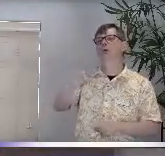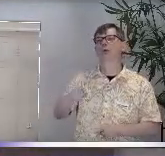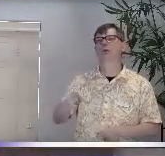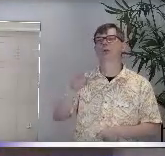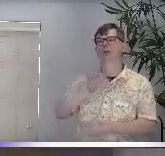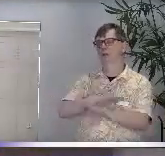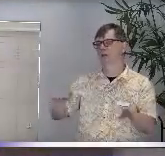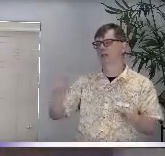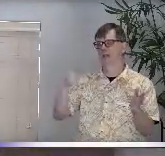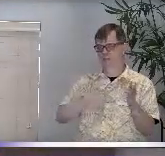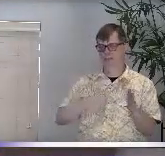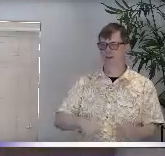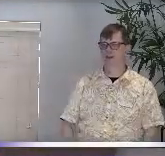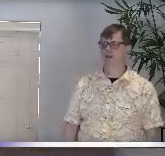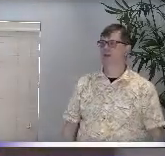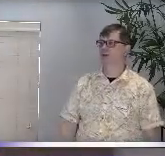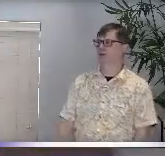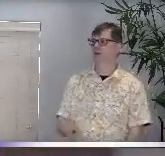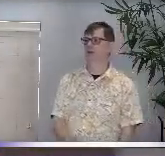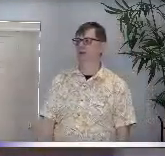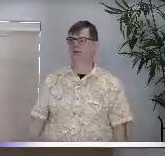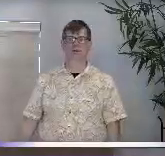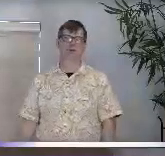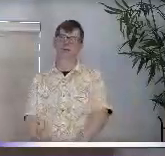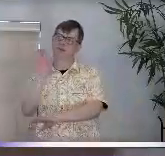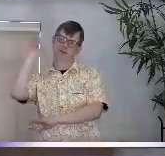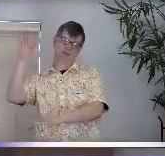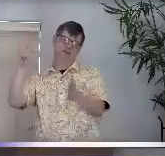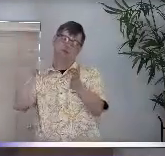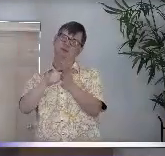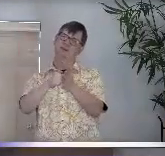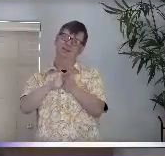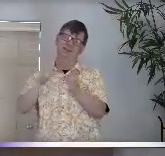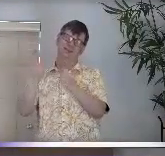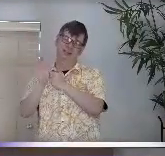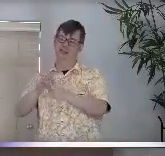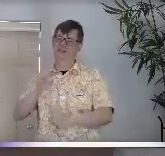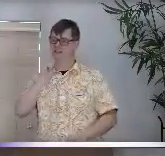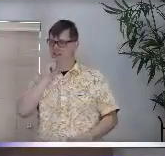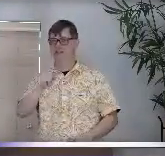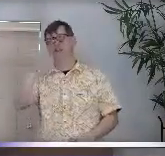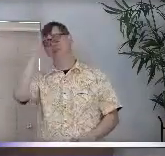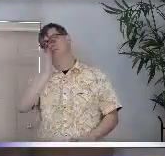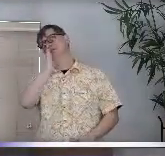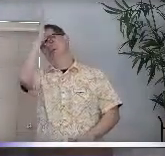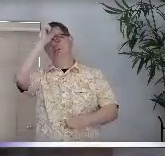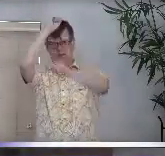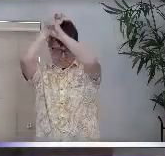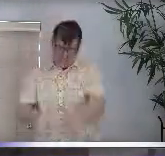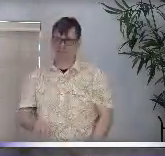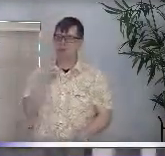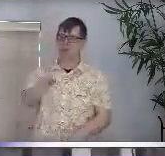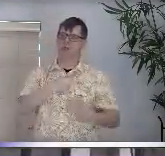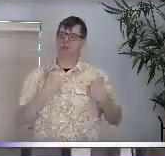this. And then stop resisting it and ask God how he can break your heart open and you can